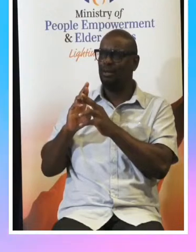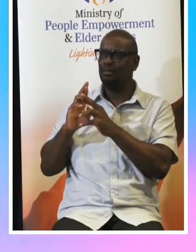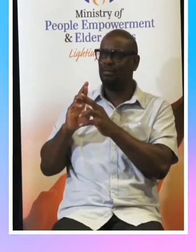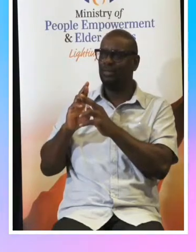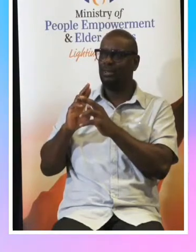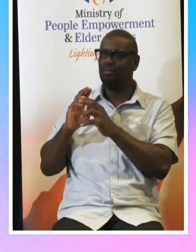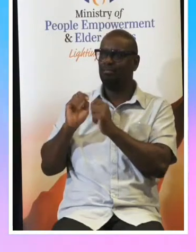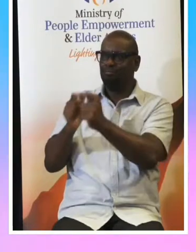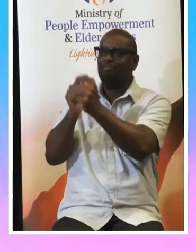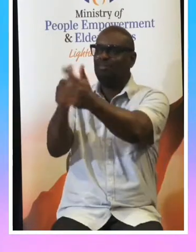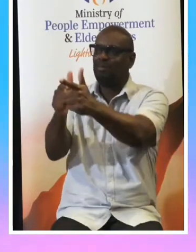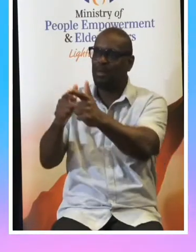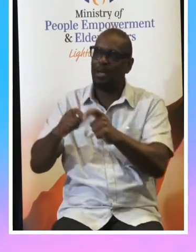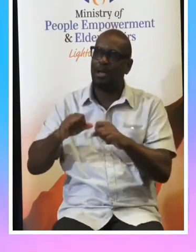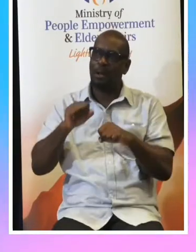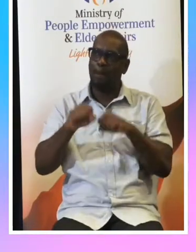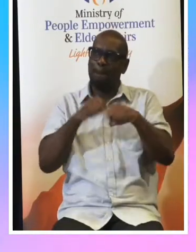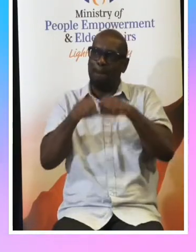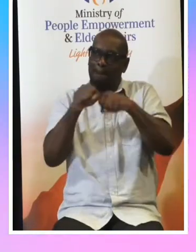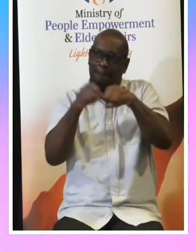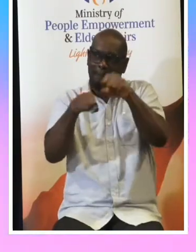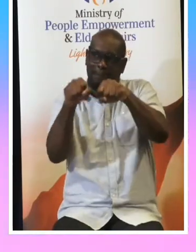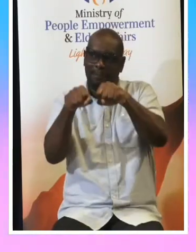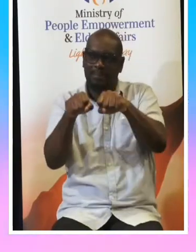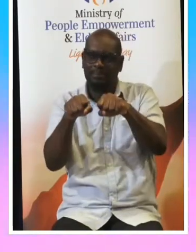with three wheels that my